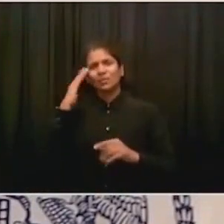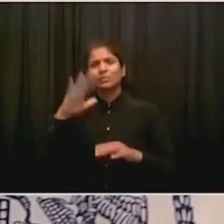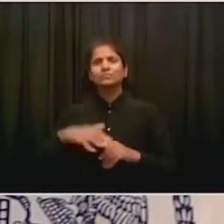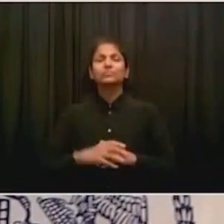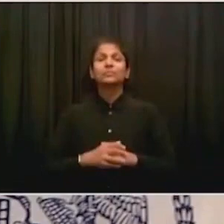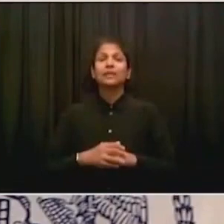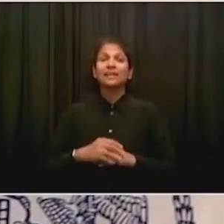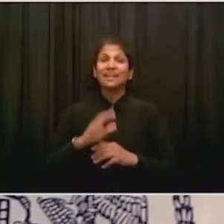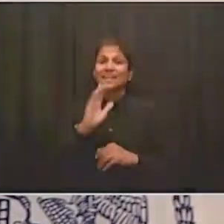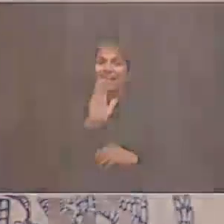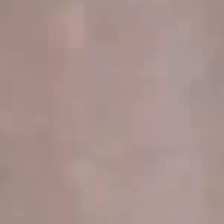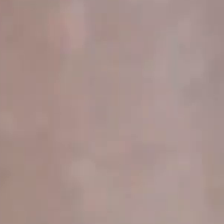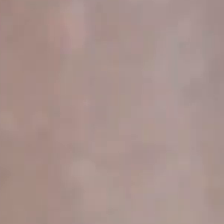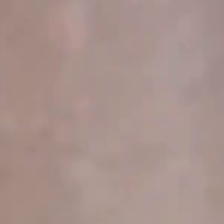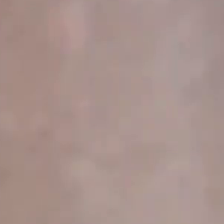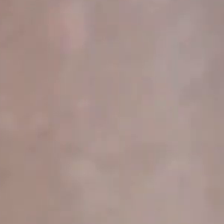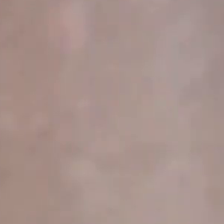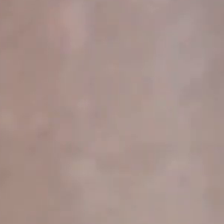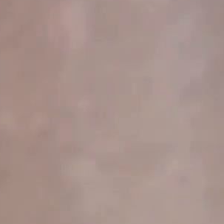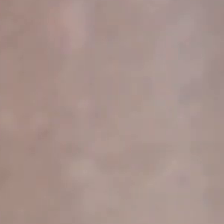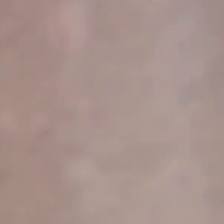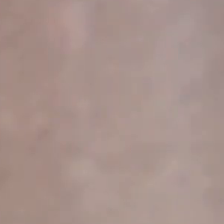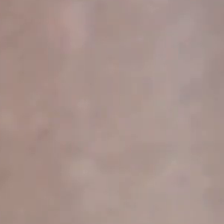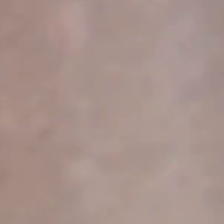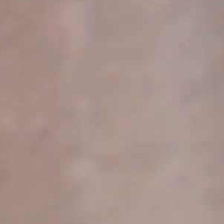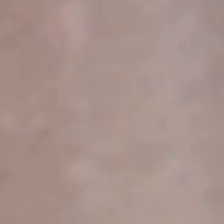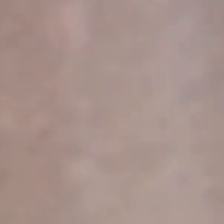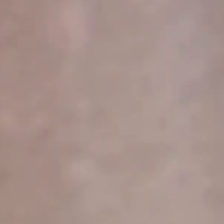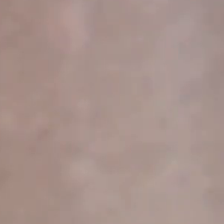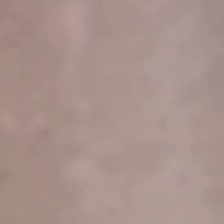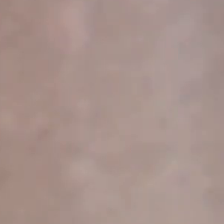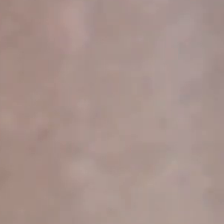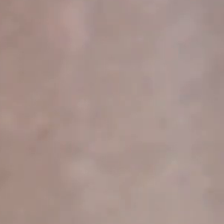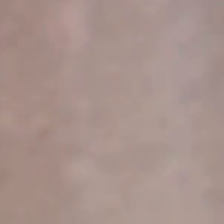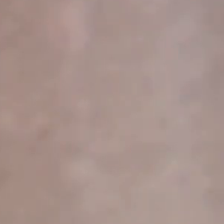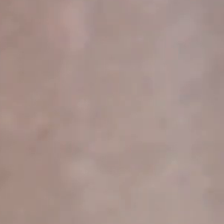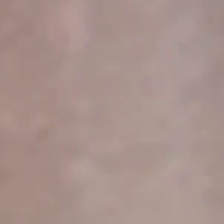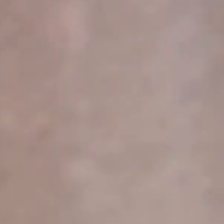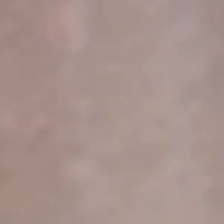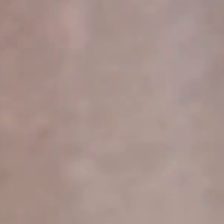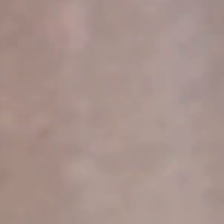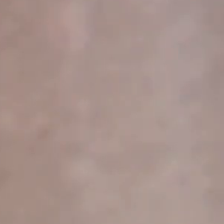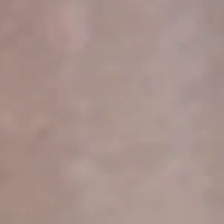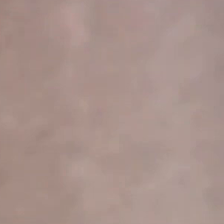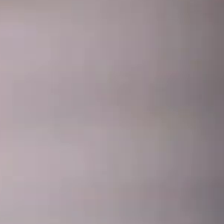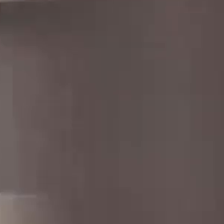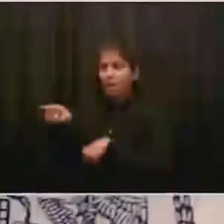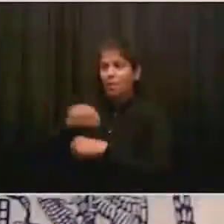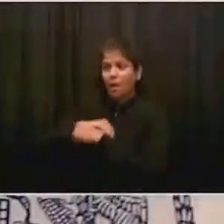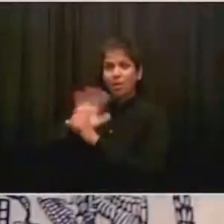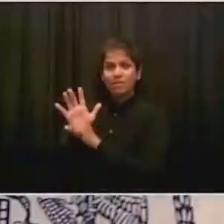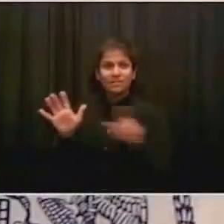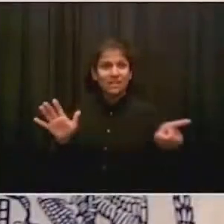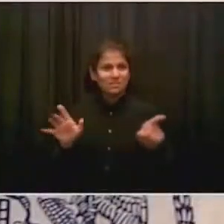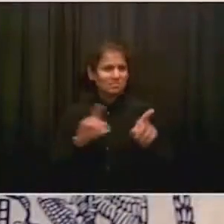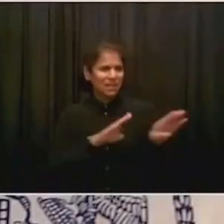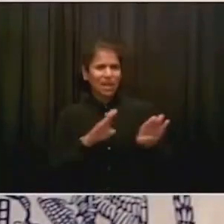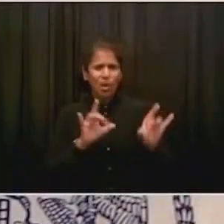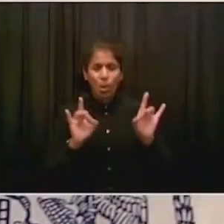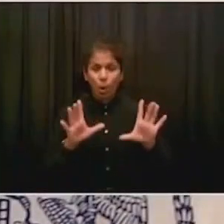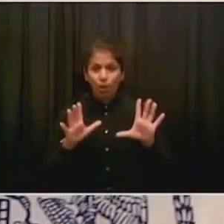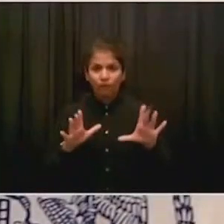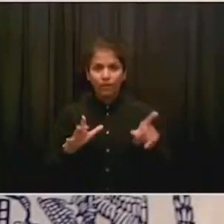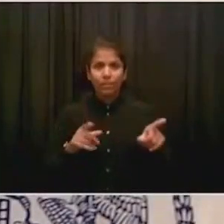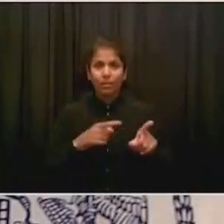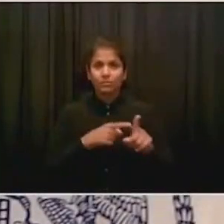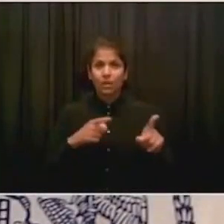destructive. In his daily briefing Tuesday, Mayor de Blasio confirms the FBI raid is connected to an ongoing investigation. I think he's been a divisive